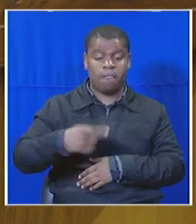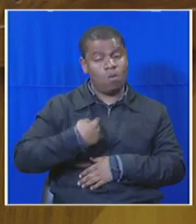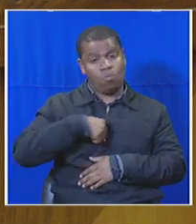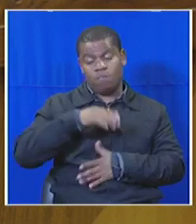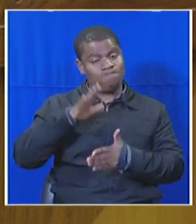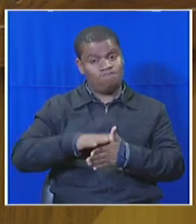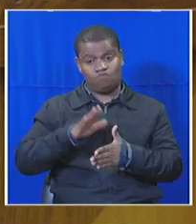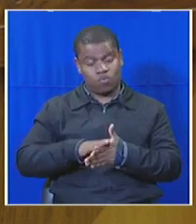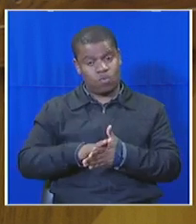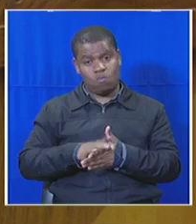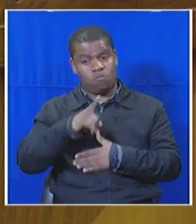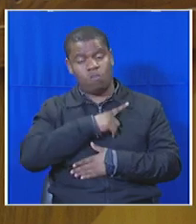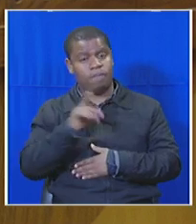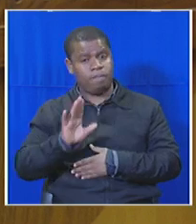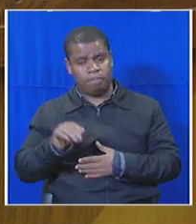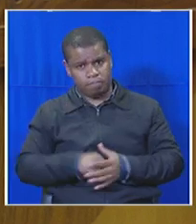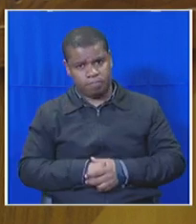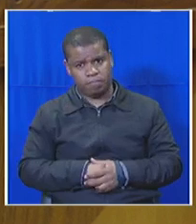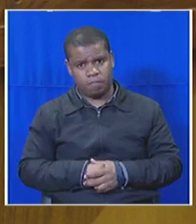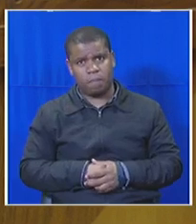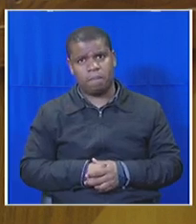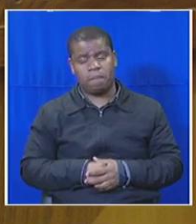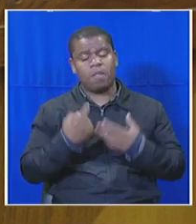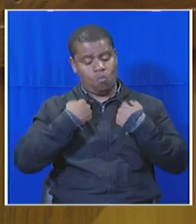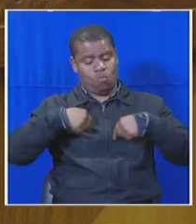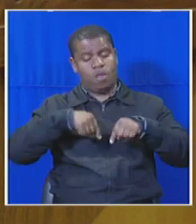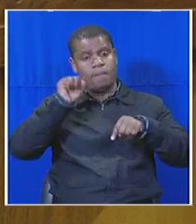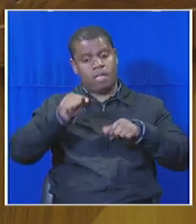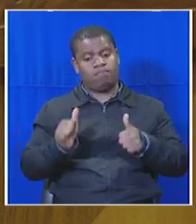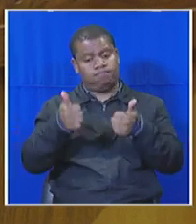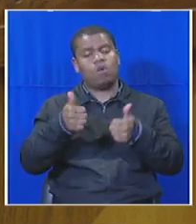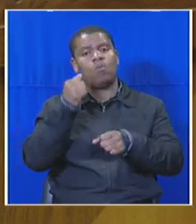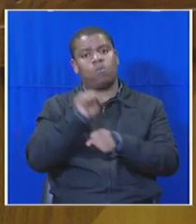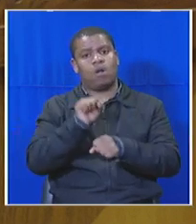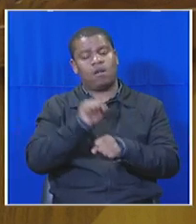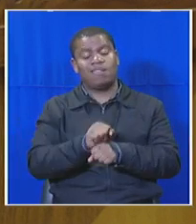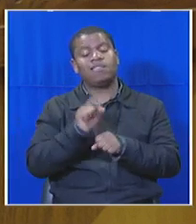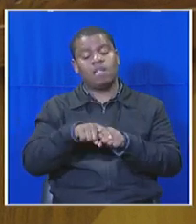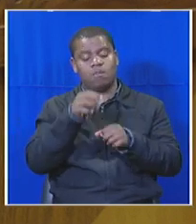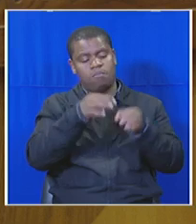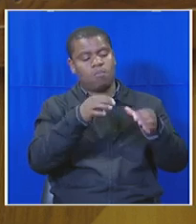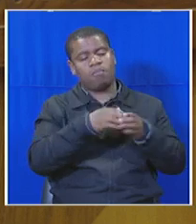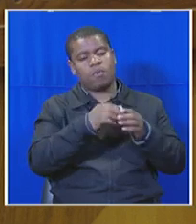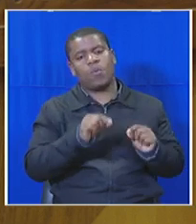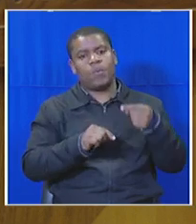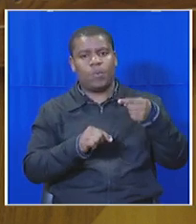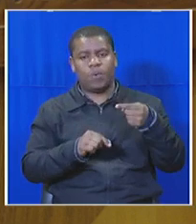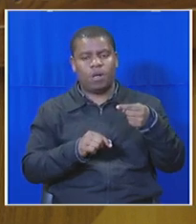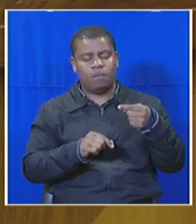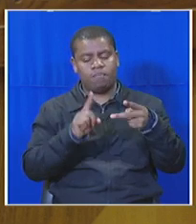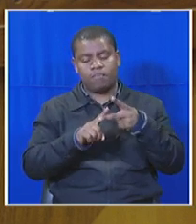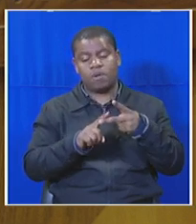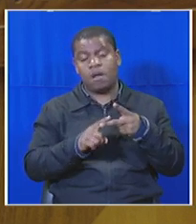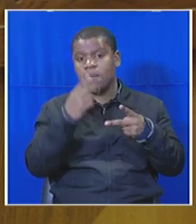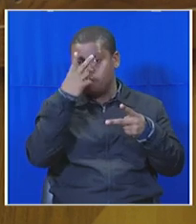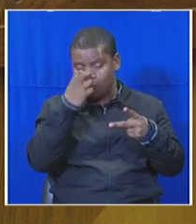why. For our own good, all of us, even the opposition, whether in blue t-shirts